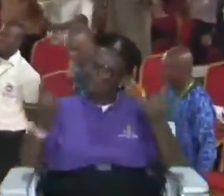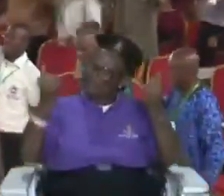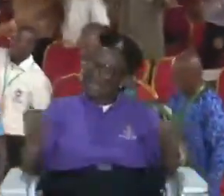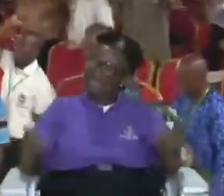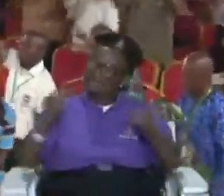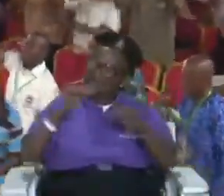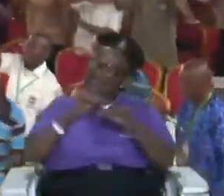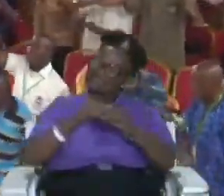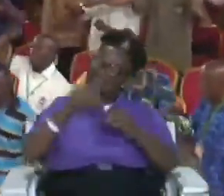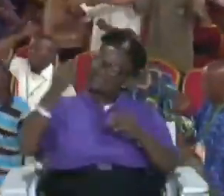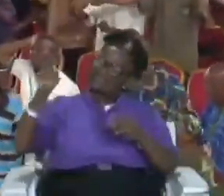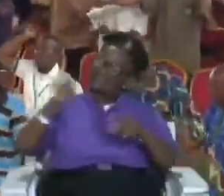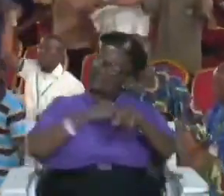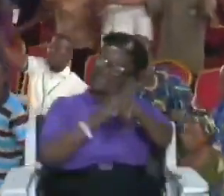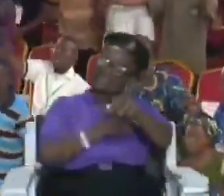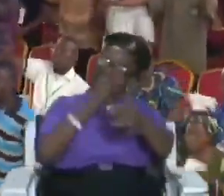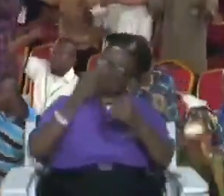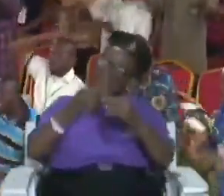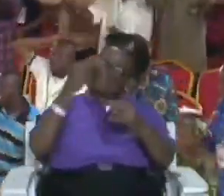every door shut against me,